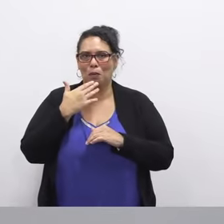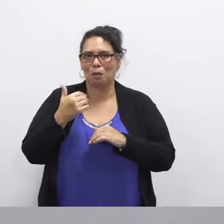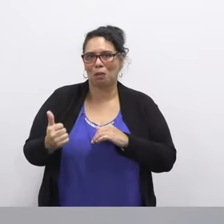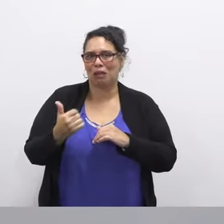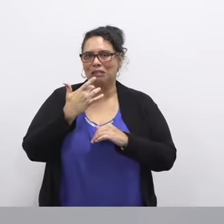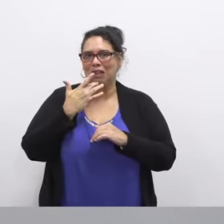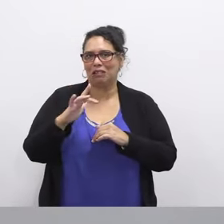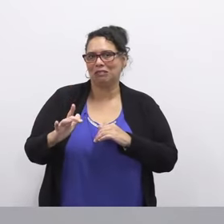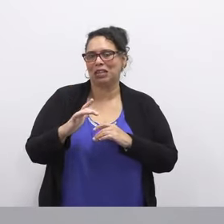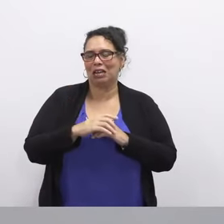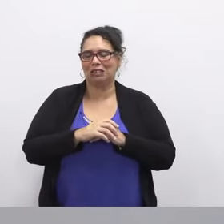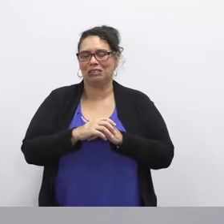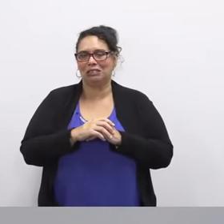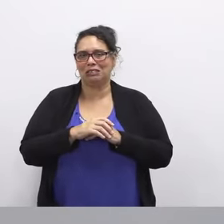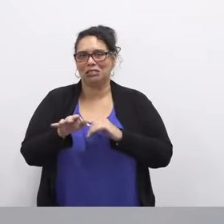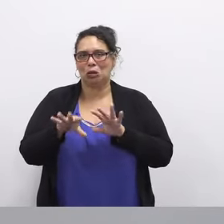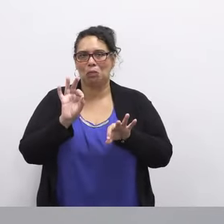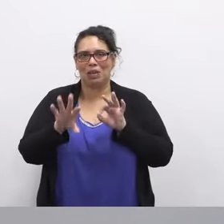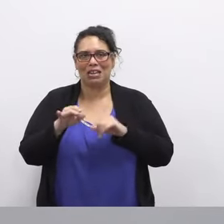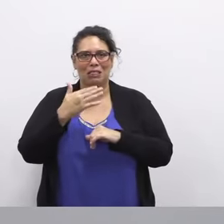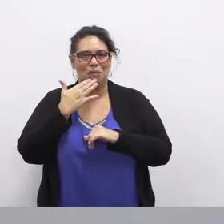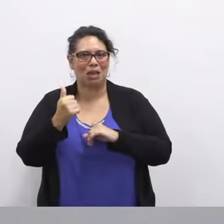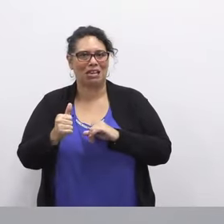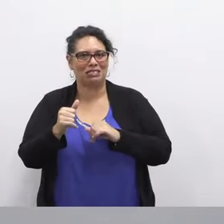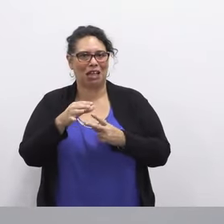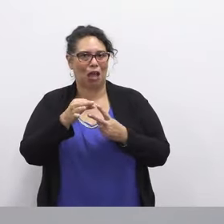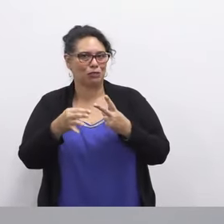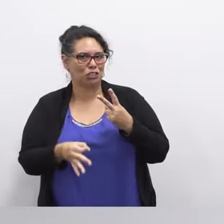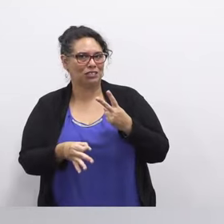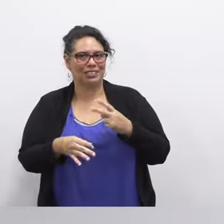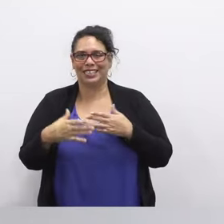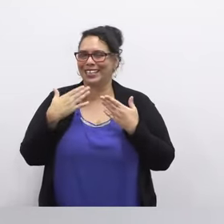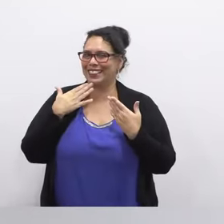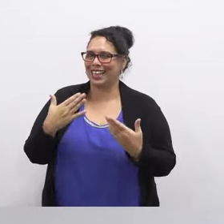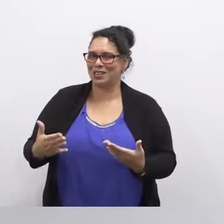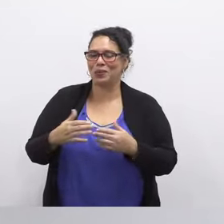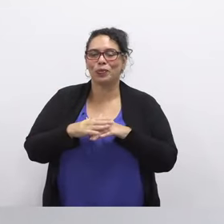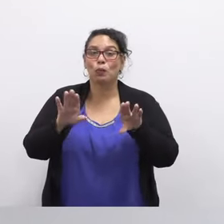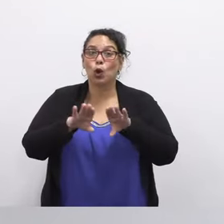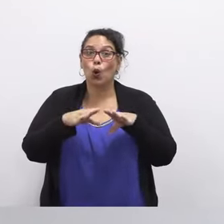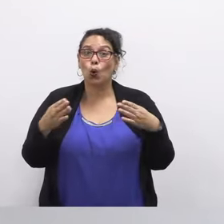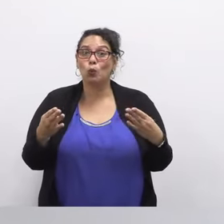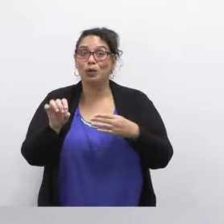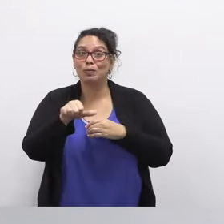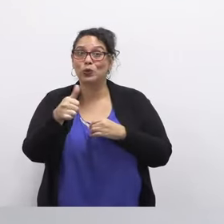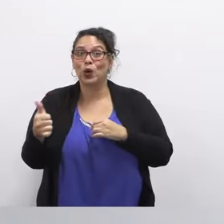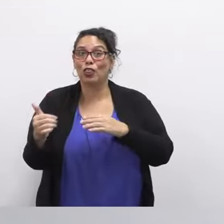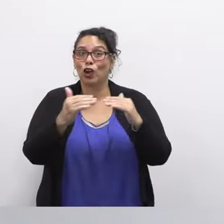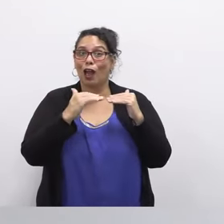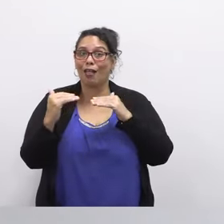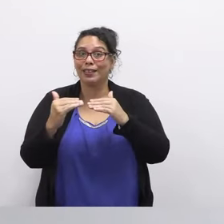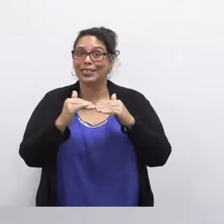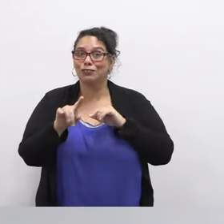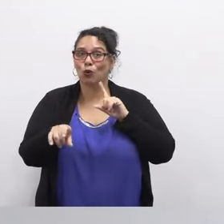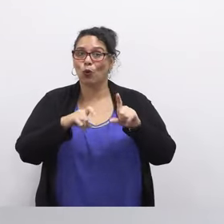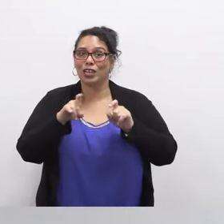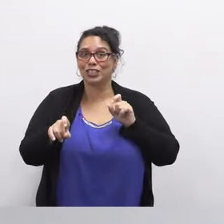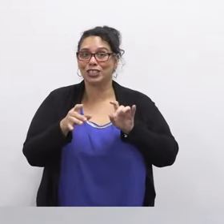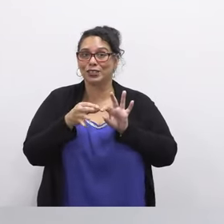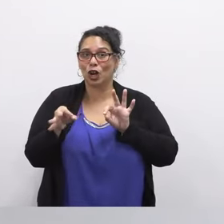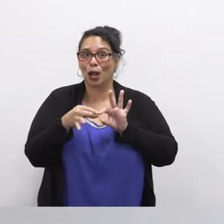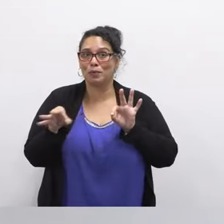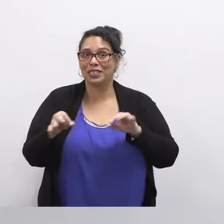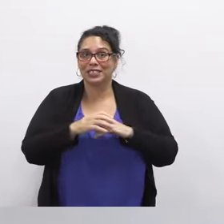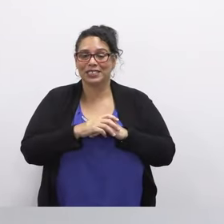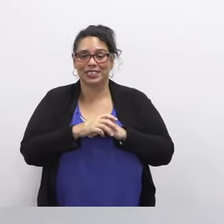the best option for yourself. Thank you. I'll open it up to my colleagues if they have any questions or comments.